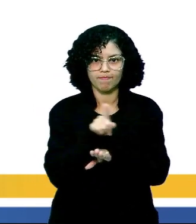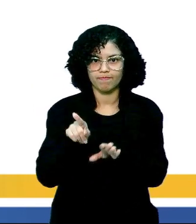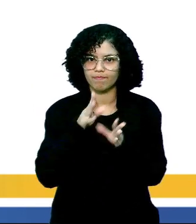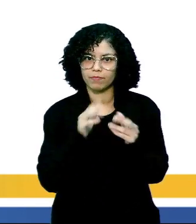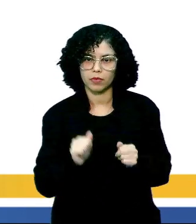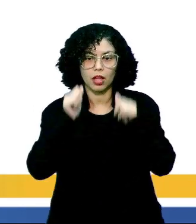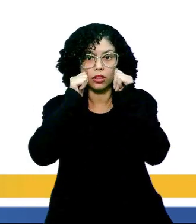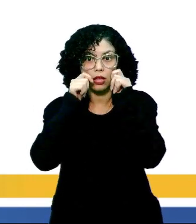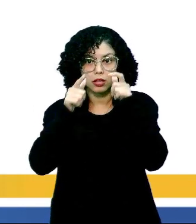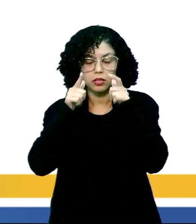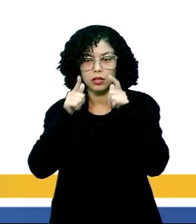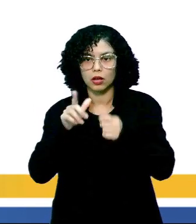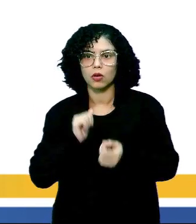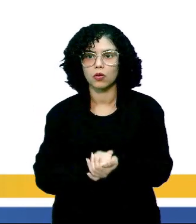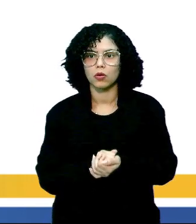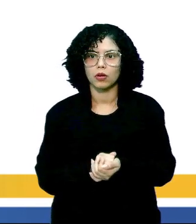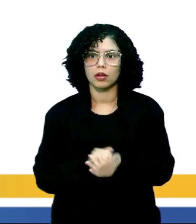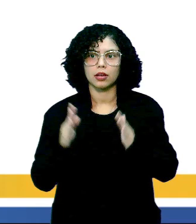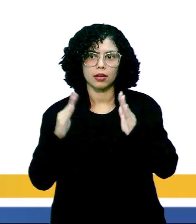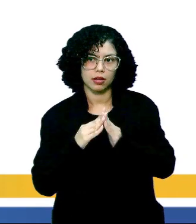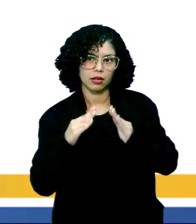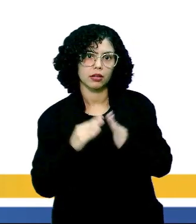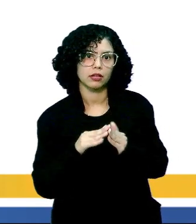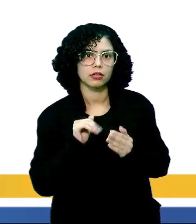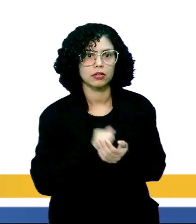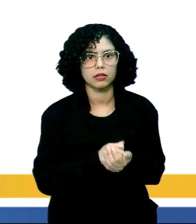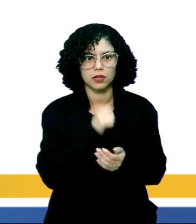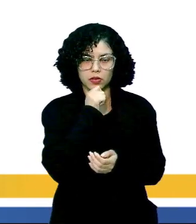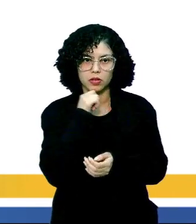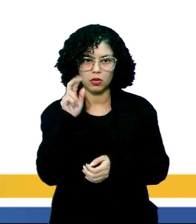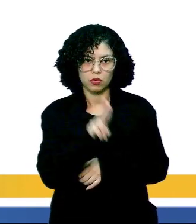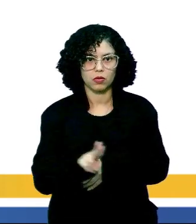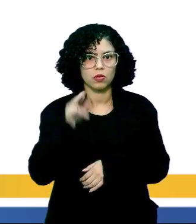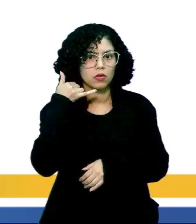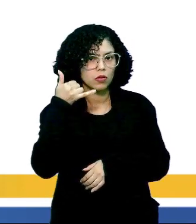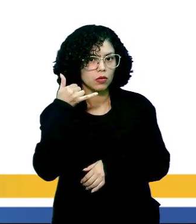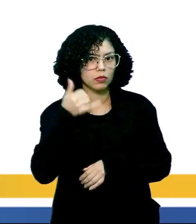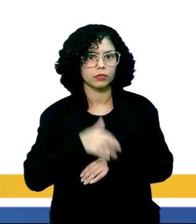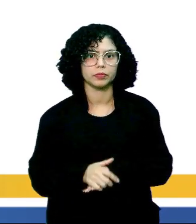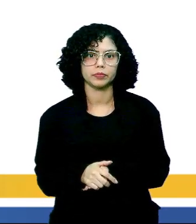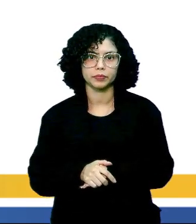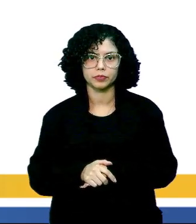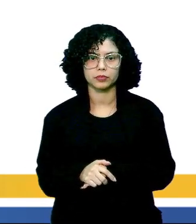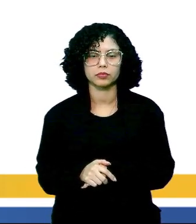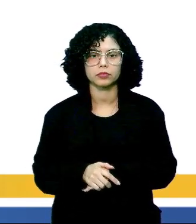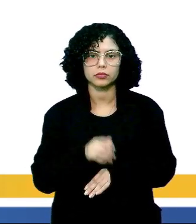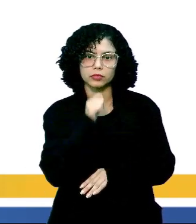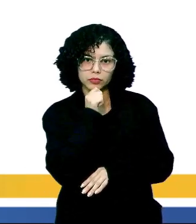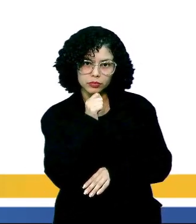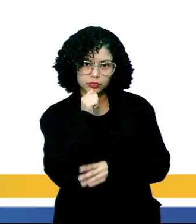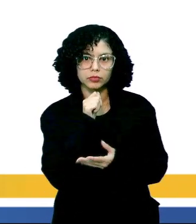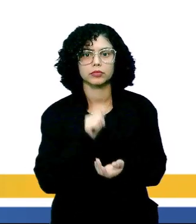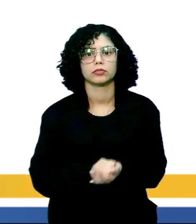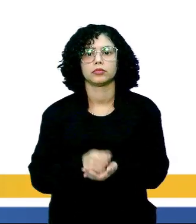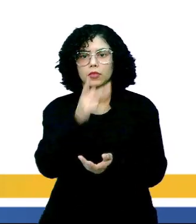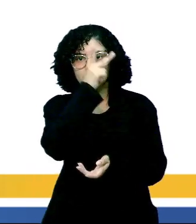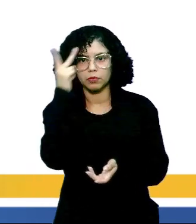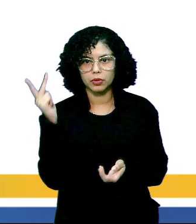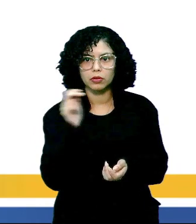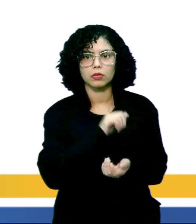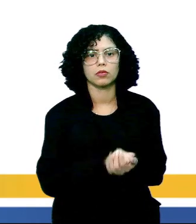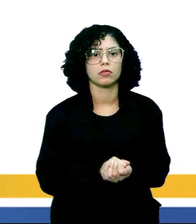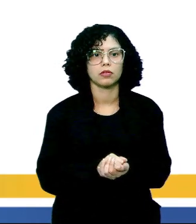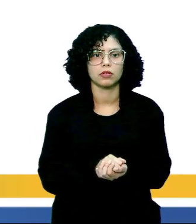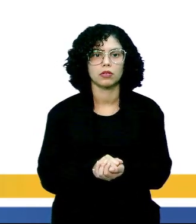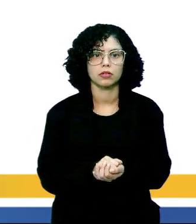paying attention to where they are going because they are talking on a cell phone. And they complain about people